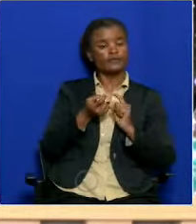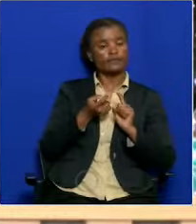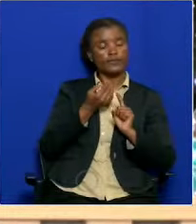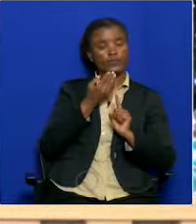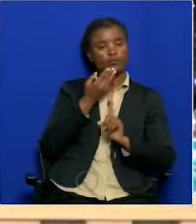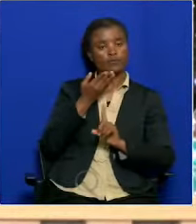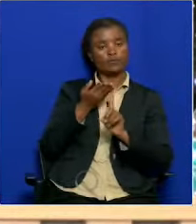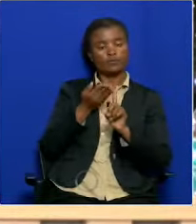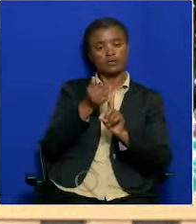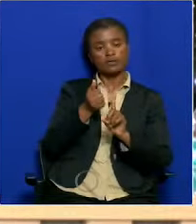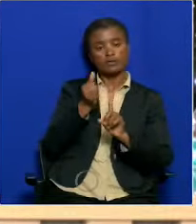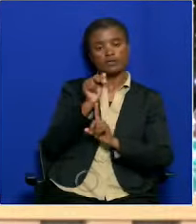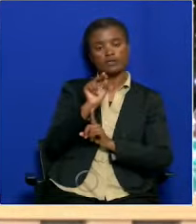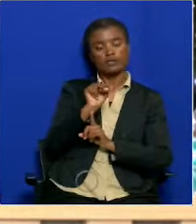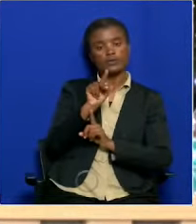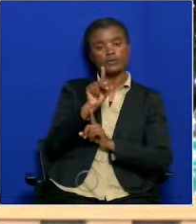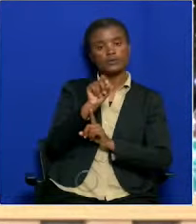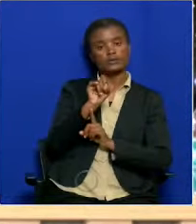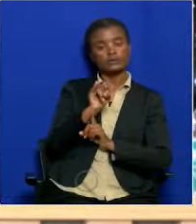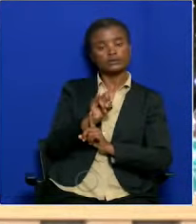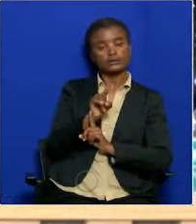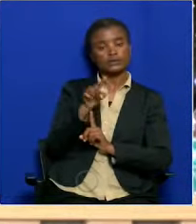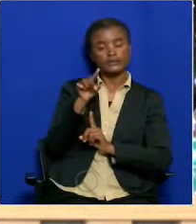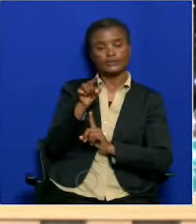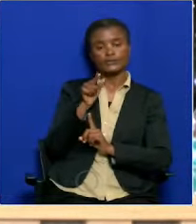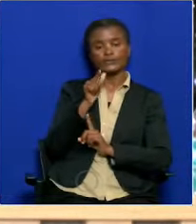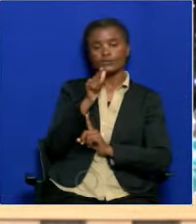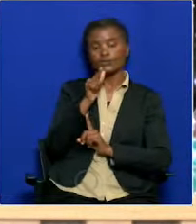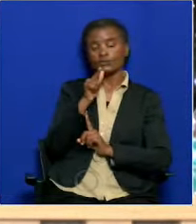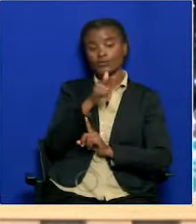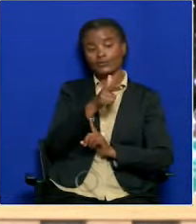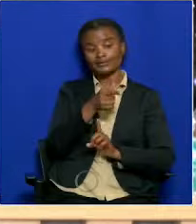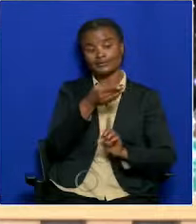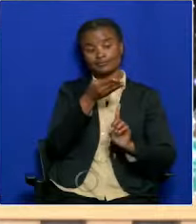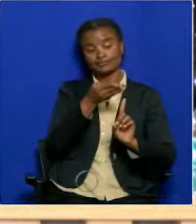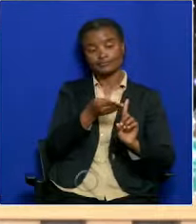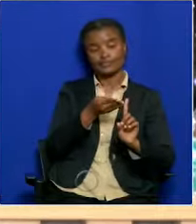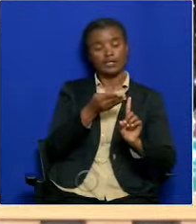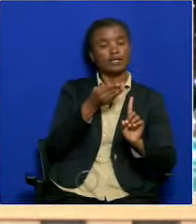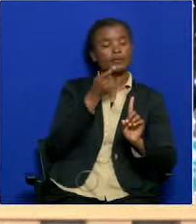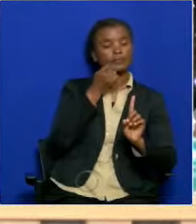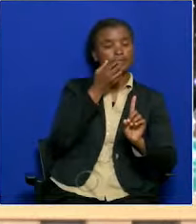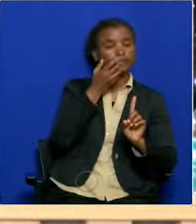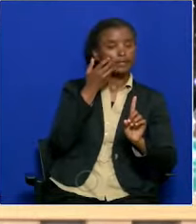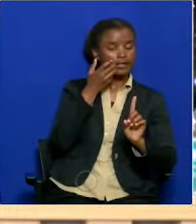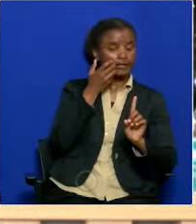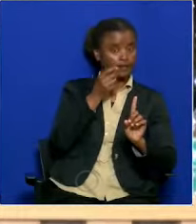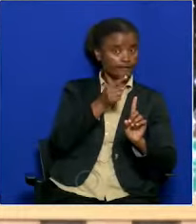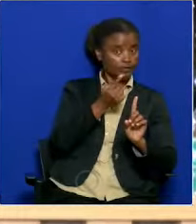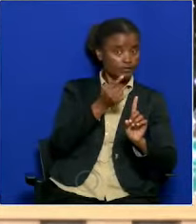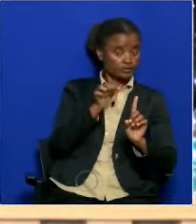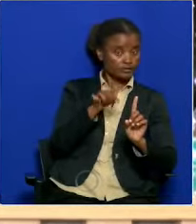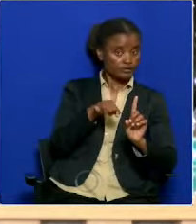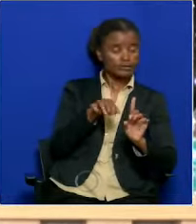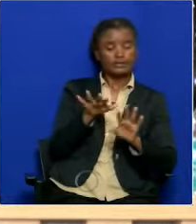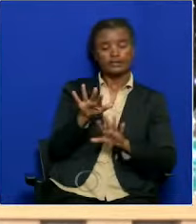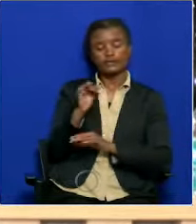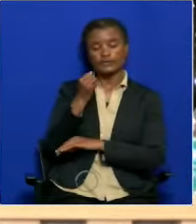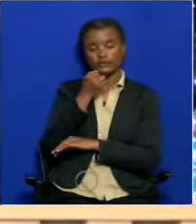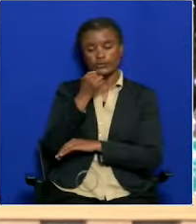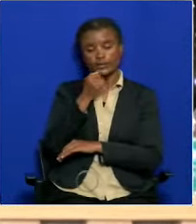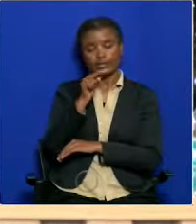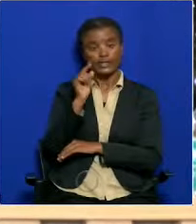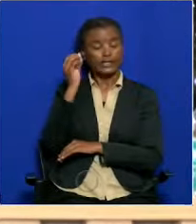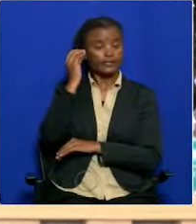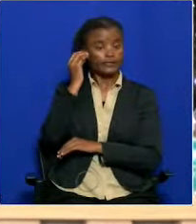you told Mr. Matlala first. Sorry. After receiving this information from Mr. Matlala,